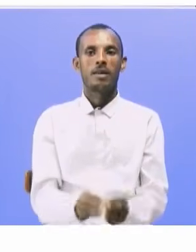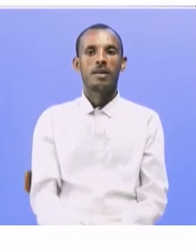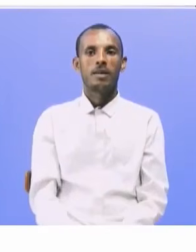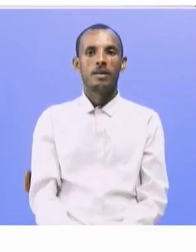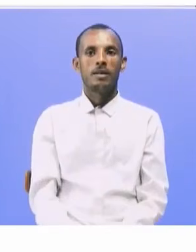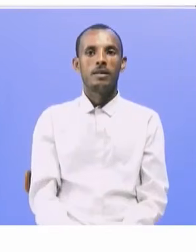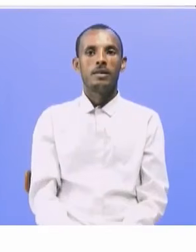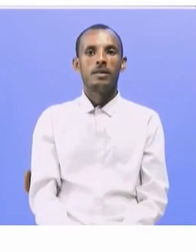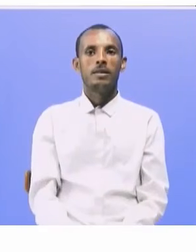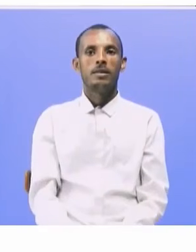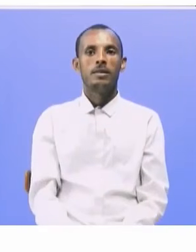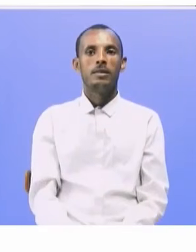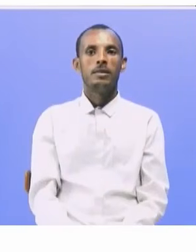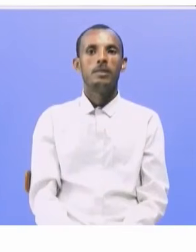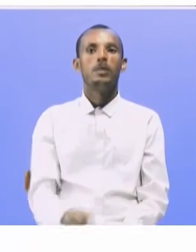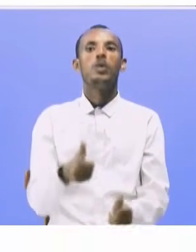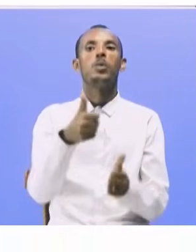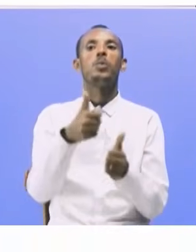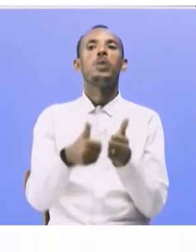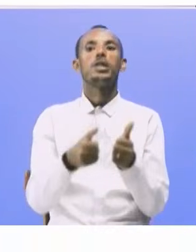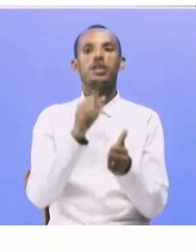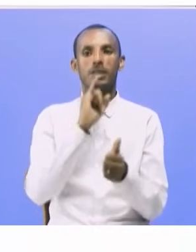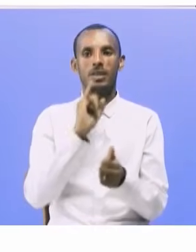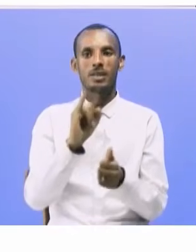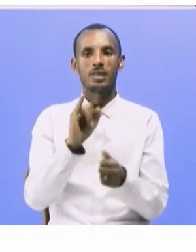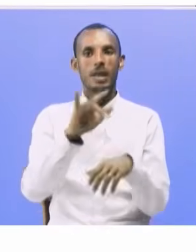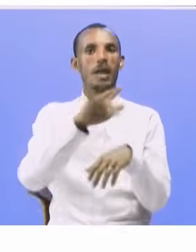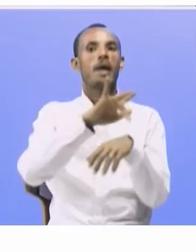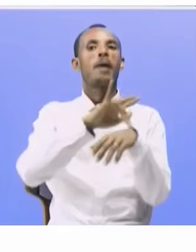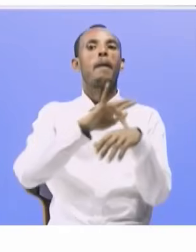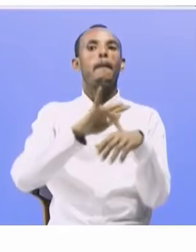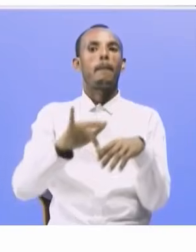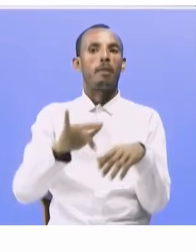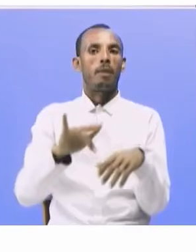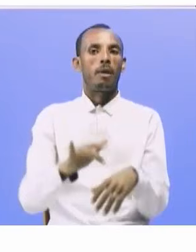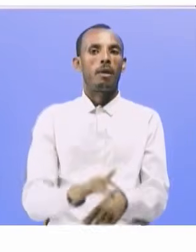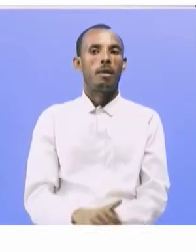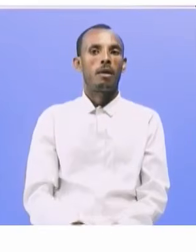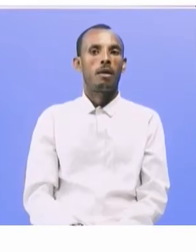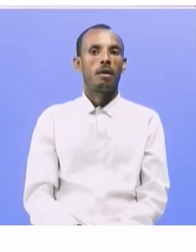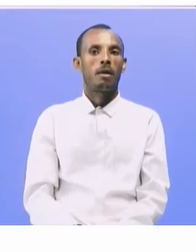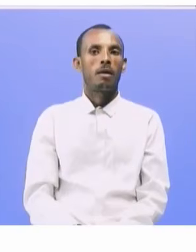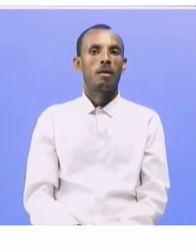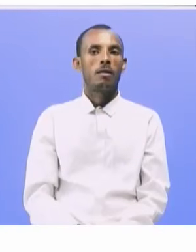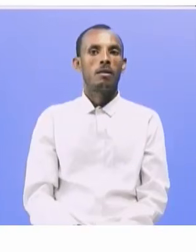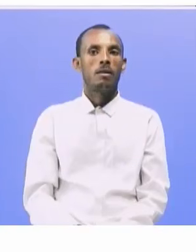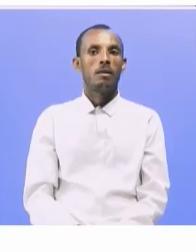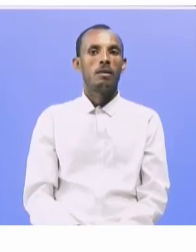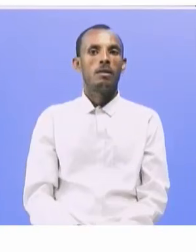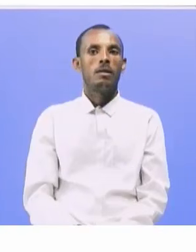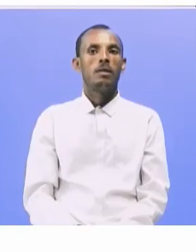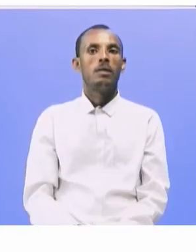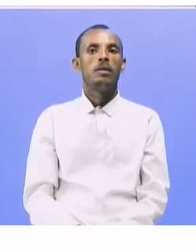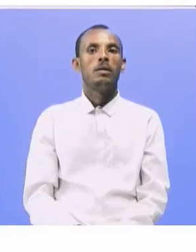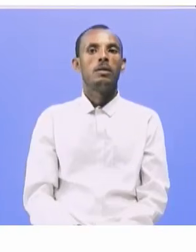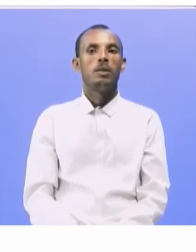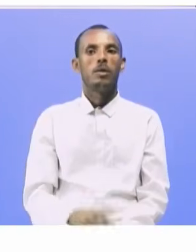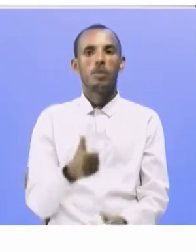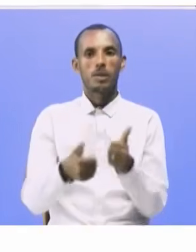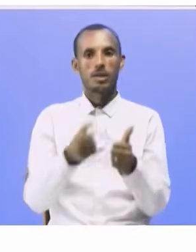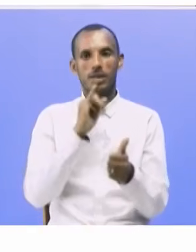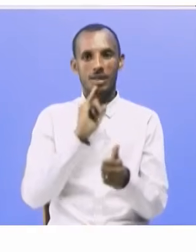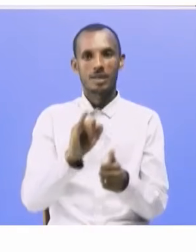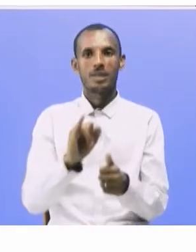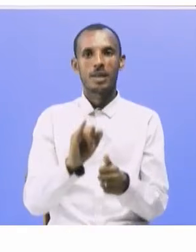set which is either empty, which is either